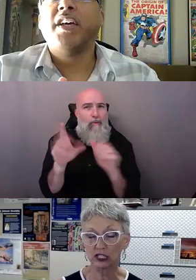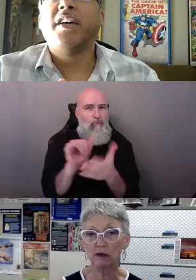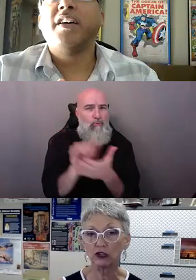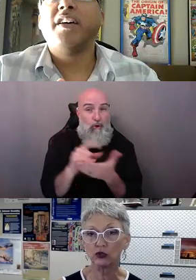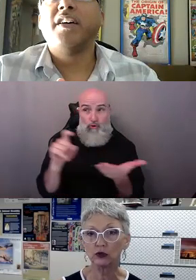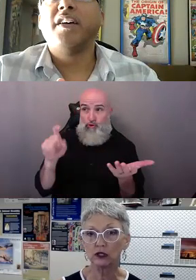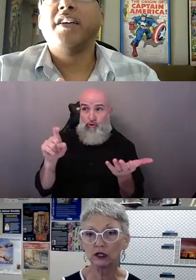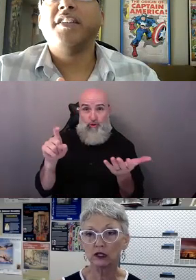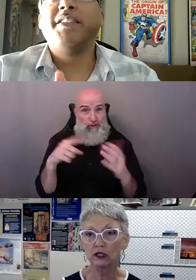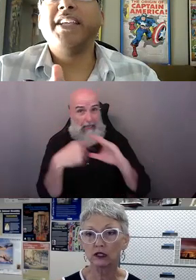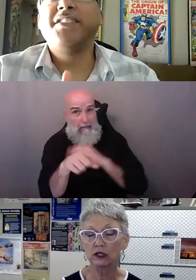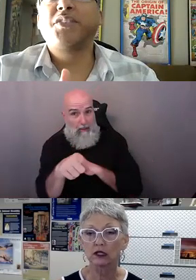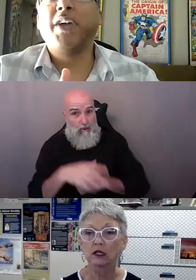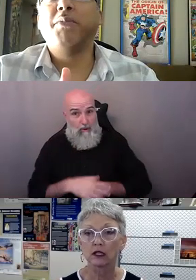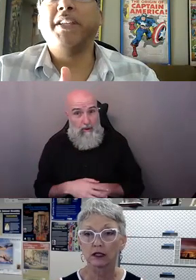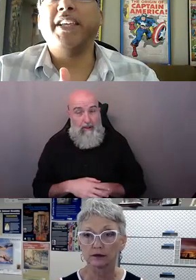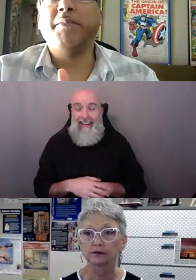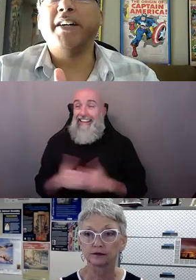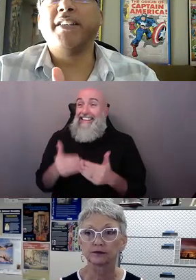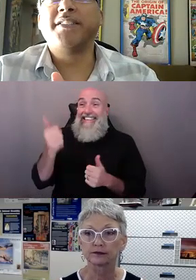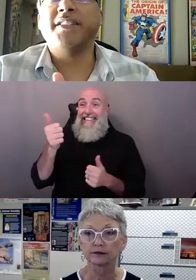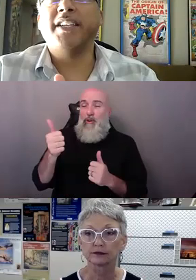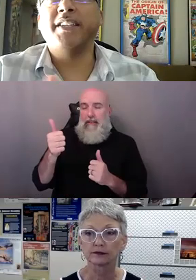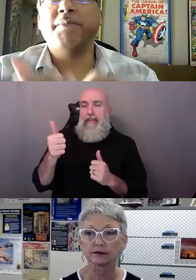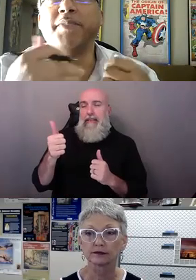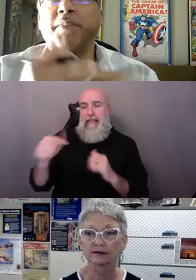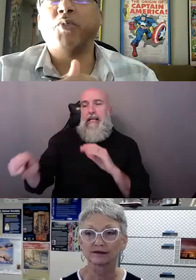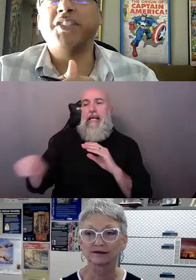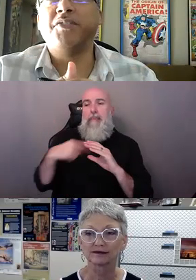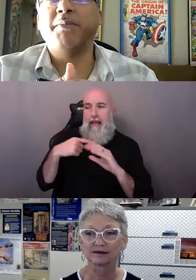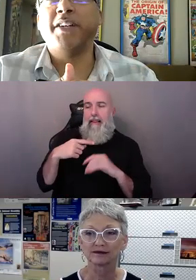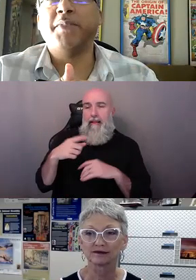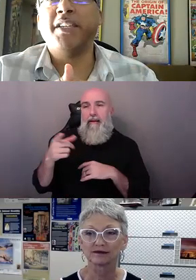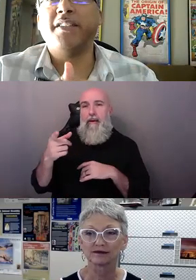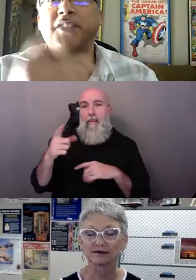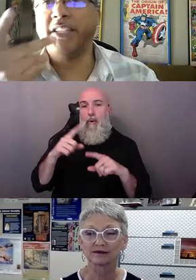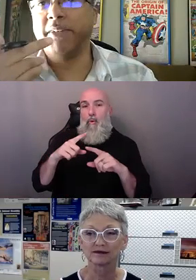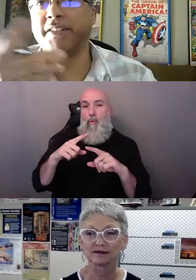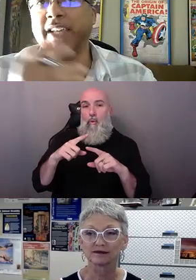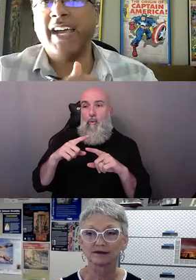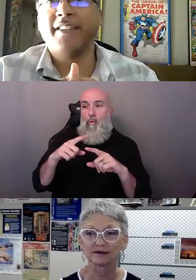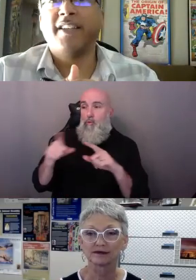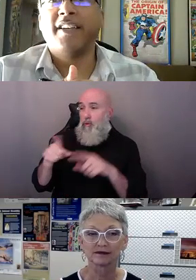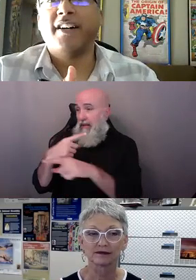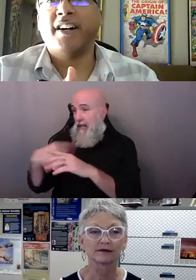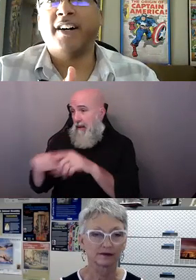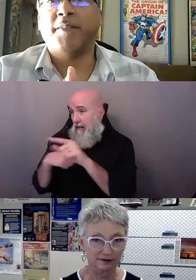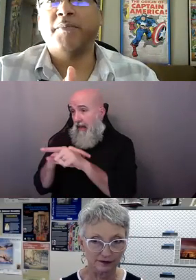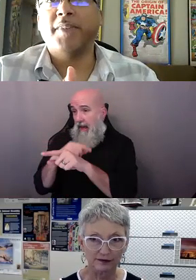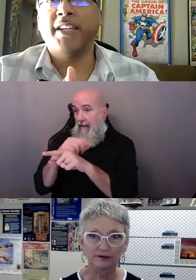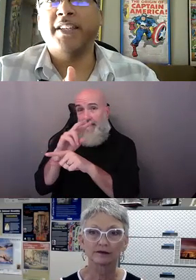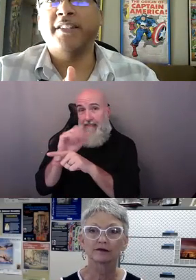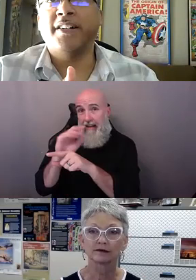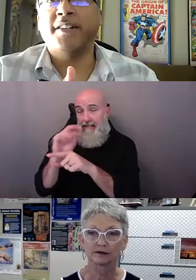they just email you? The easiest way would be to email us, but once you email me, you can email that,